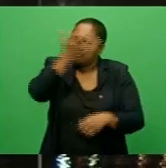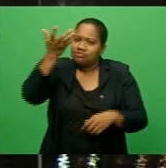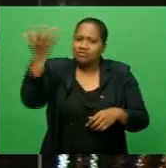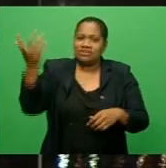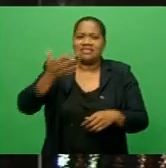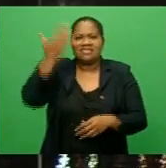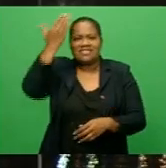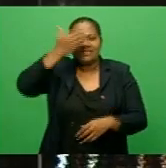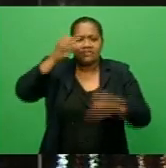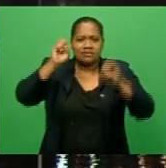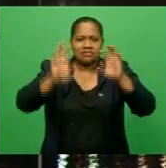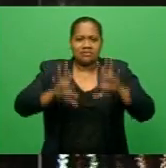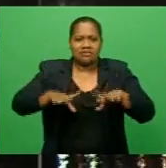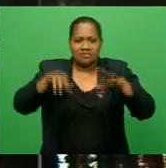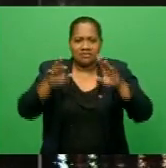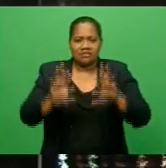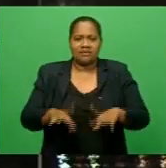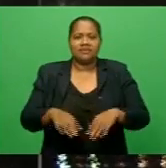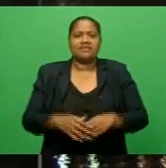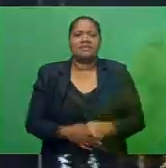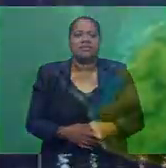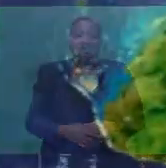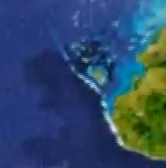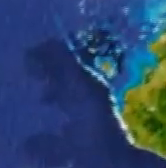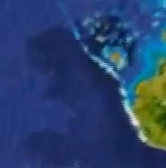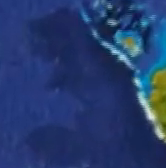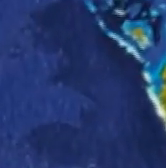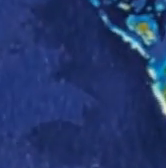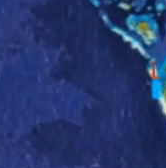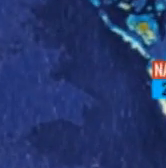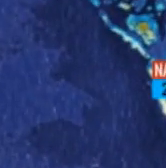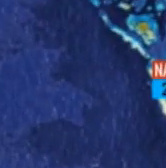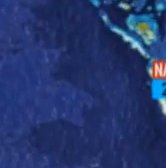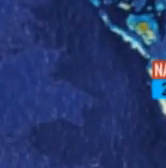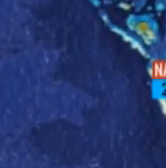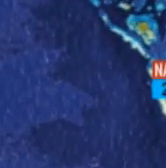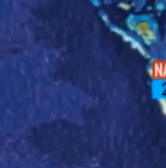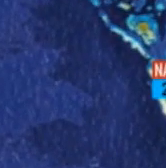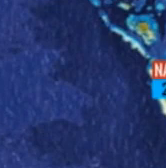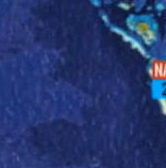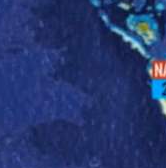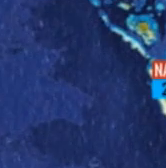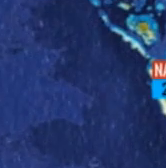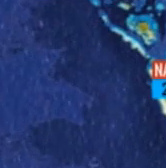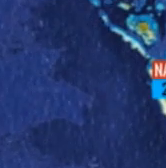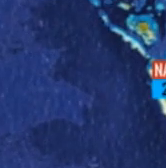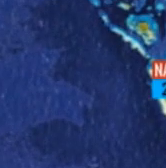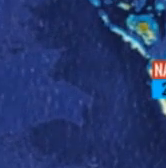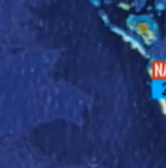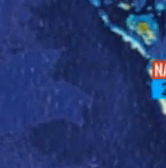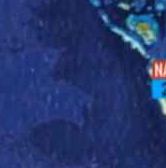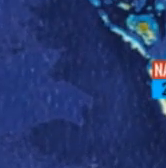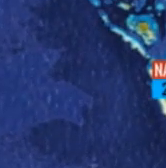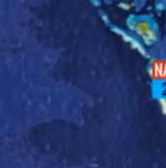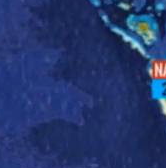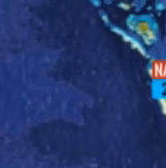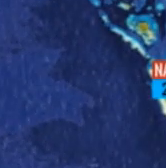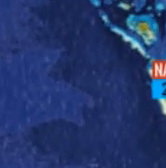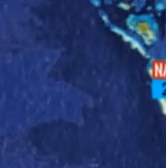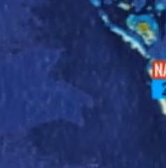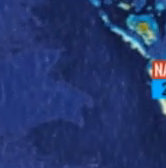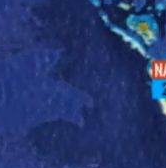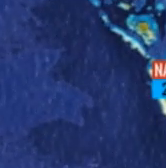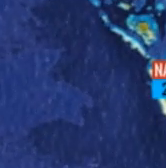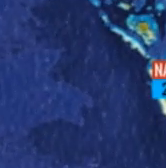isolated thunderstorms were experienced elsewhere. Quick look at the weather map in the west. Cloudy periods with afternoon or evening showers